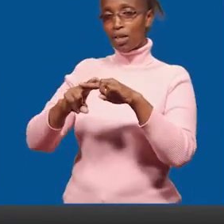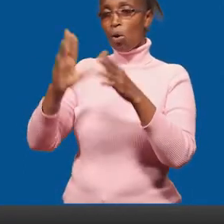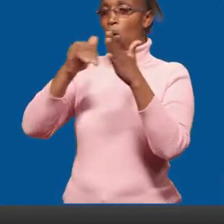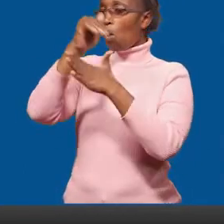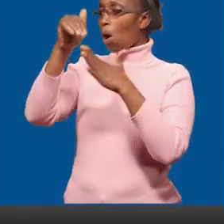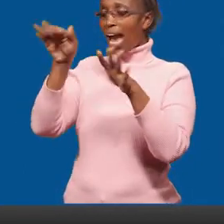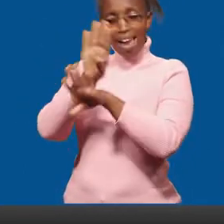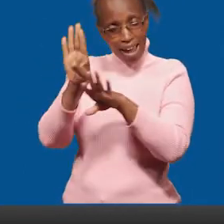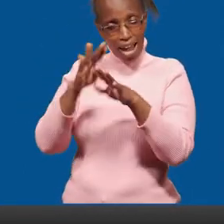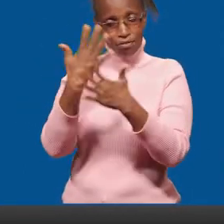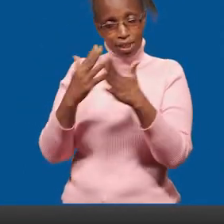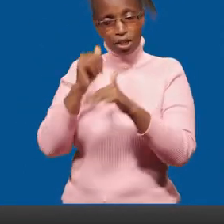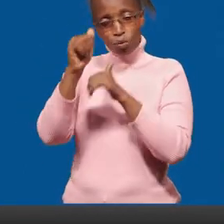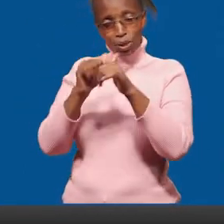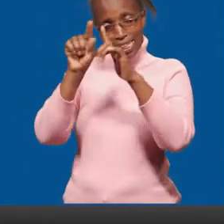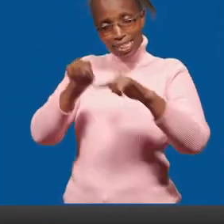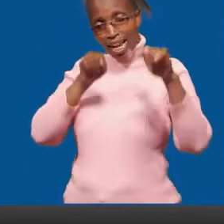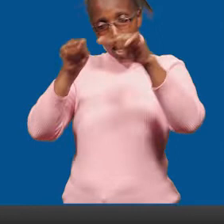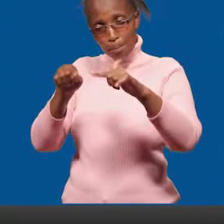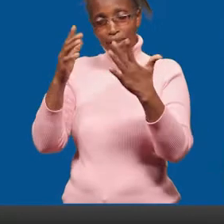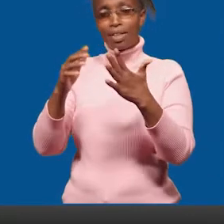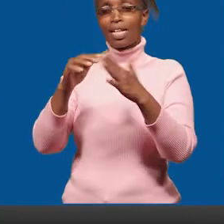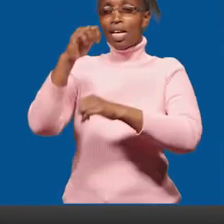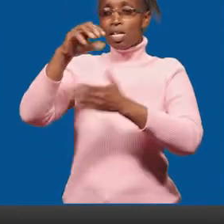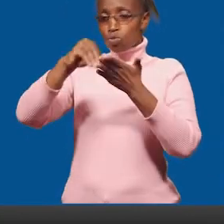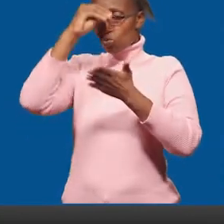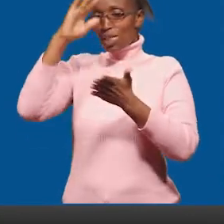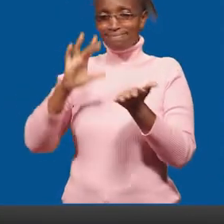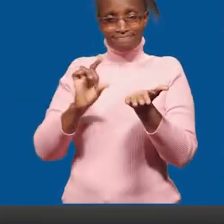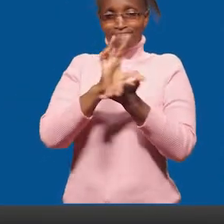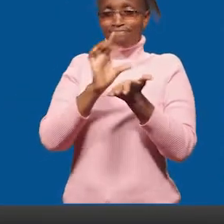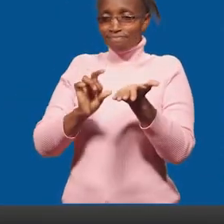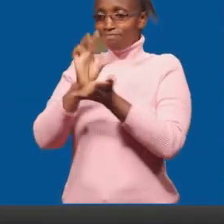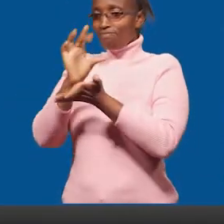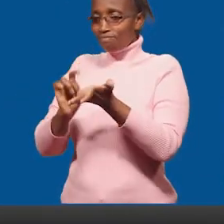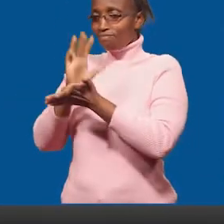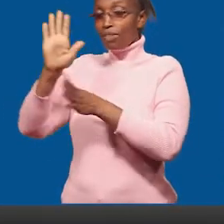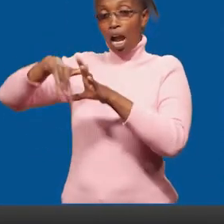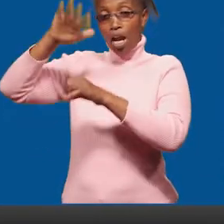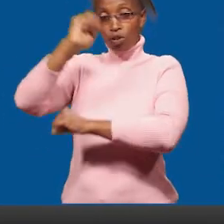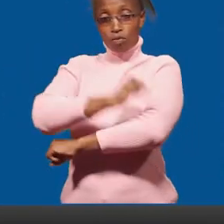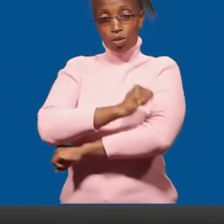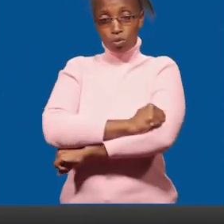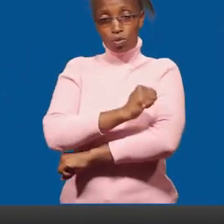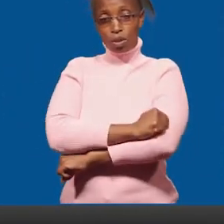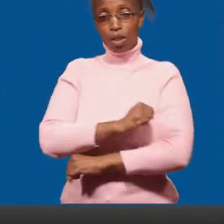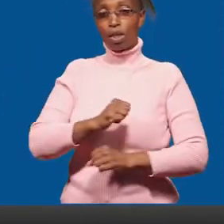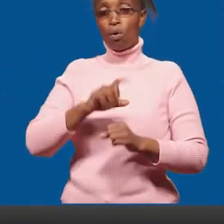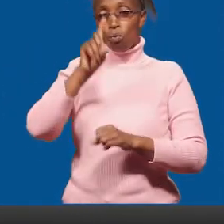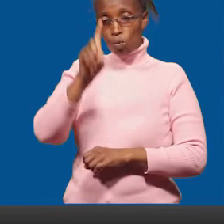Speaker, all these calls which are coming, students are out of school because they have no money. For the President to see that, to